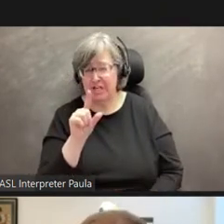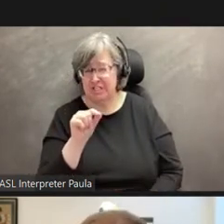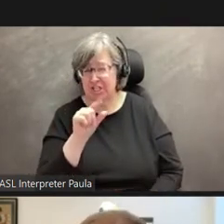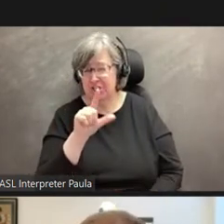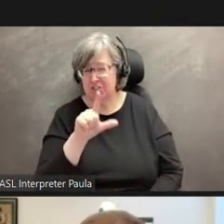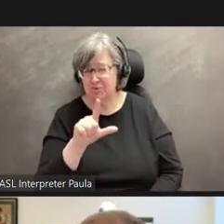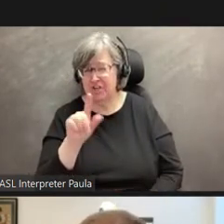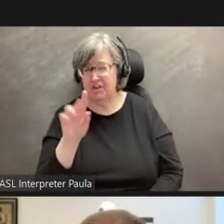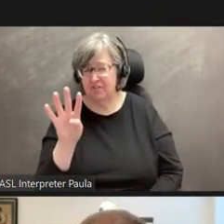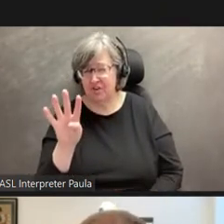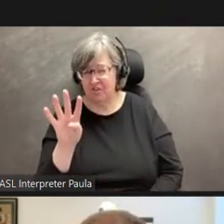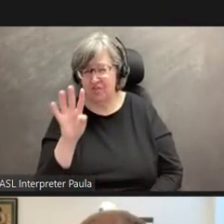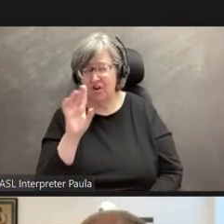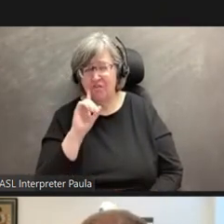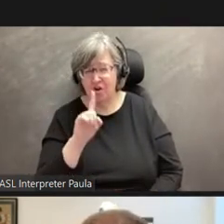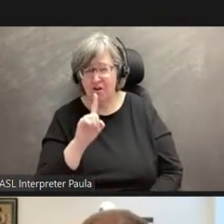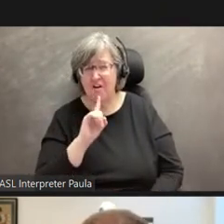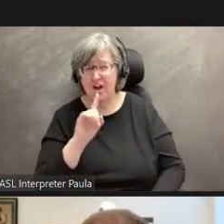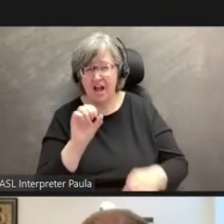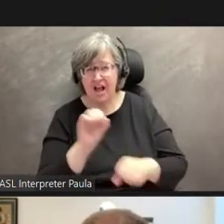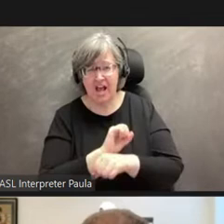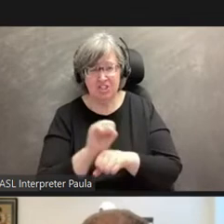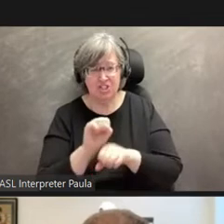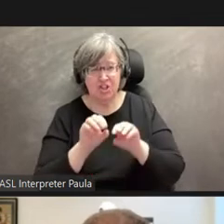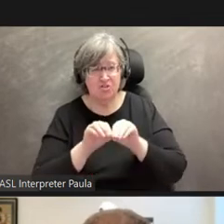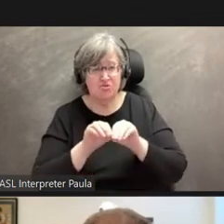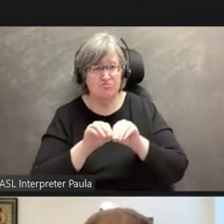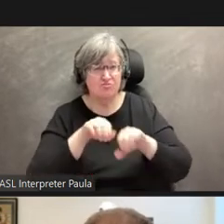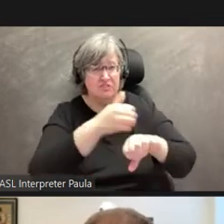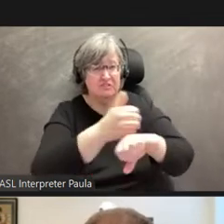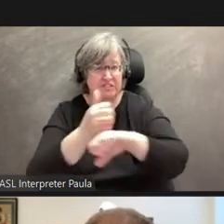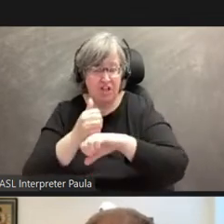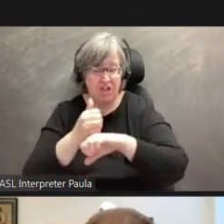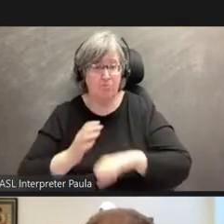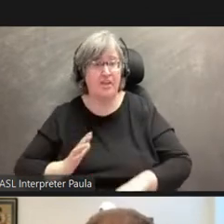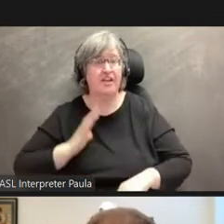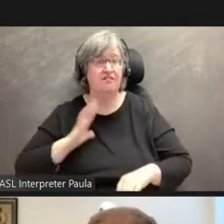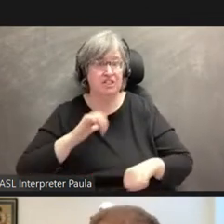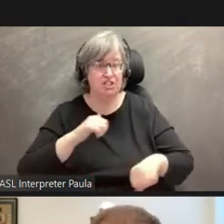2024 for these to actually be rolled out, like, officially. Yes.